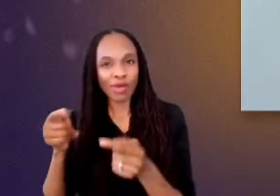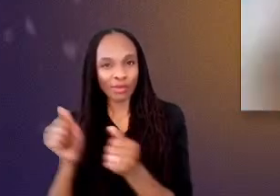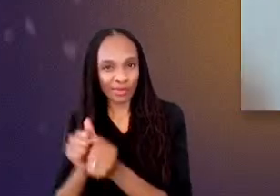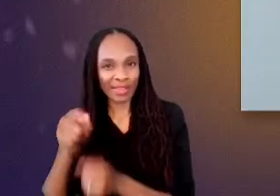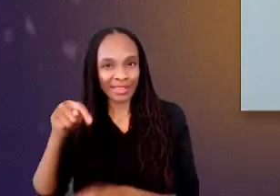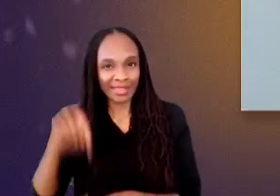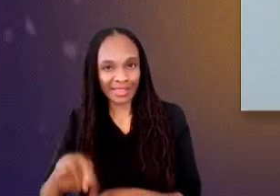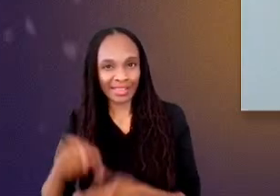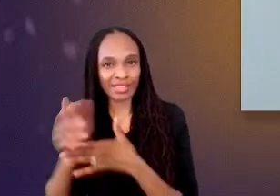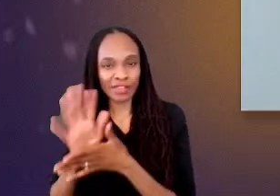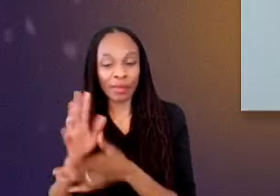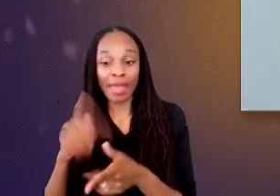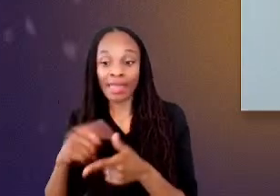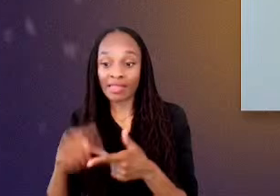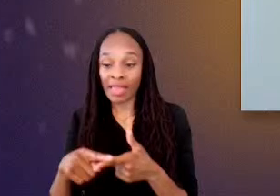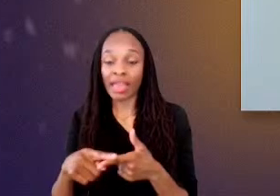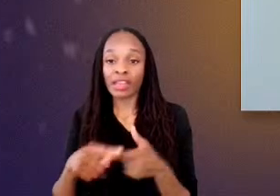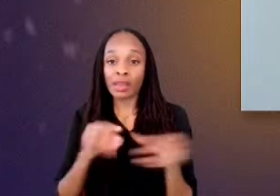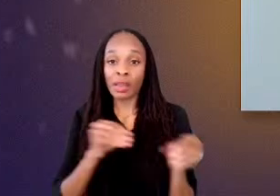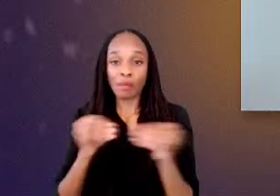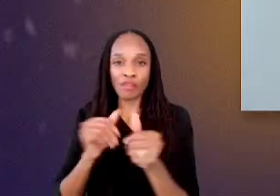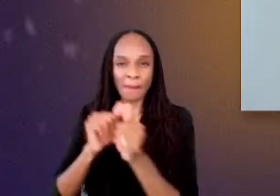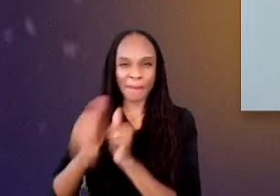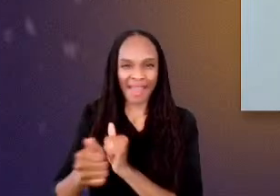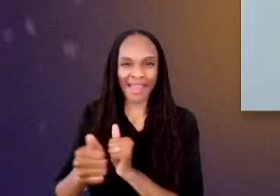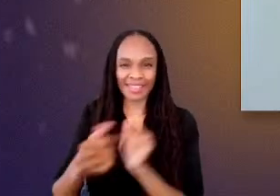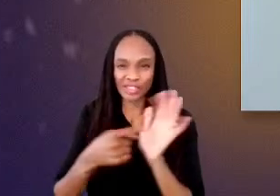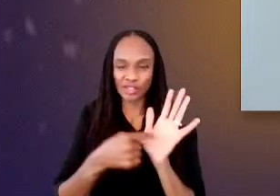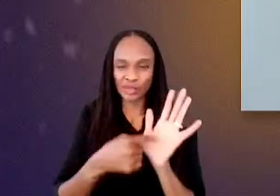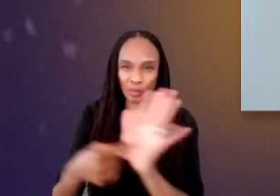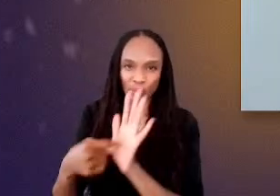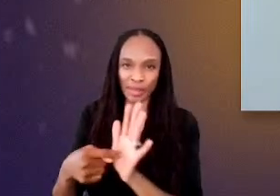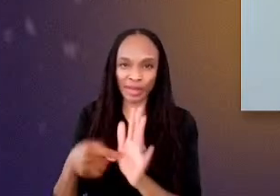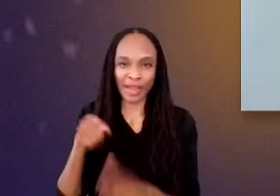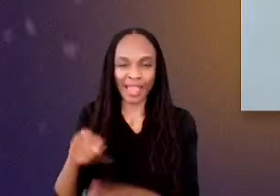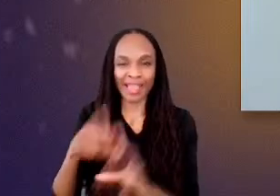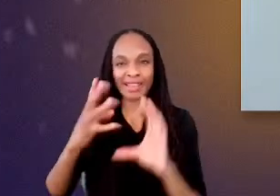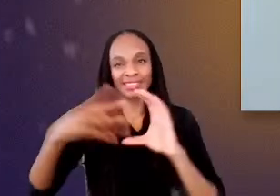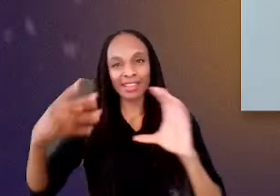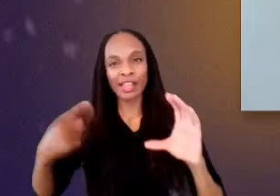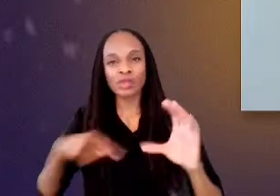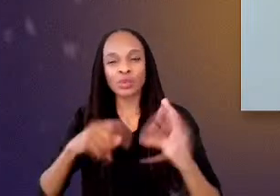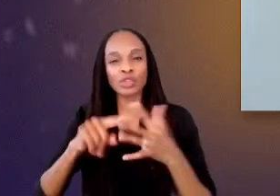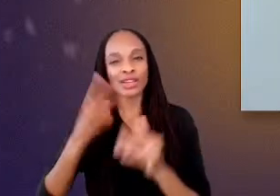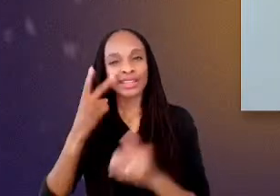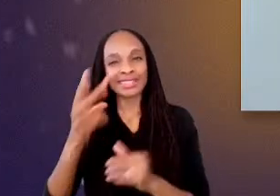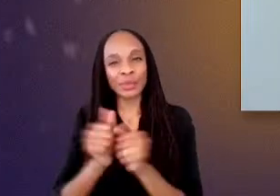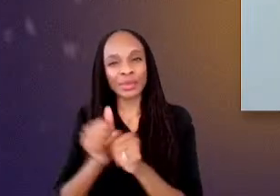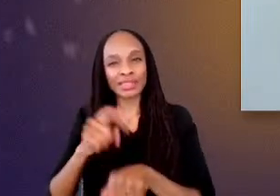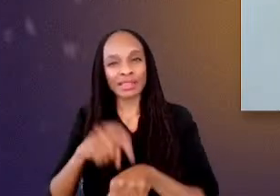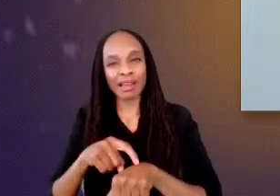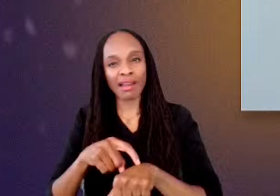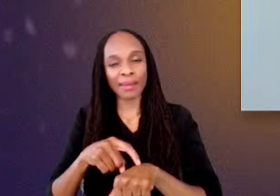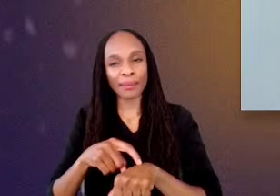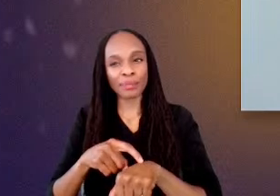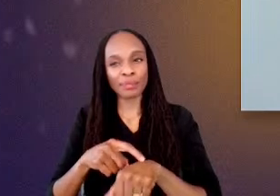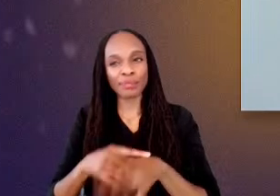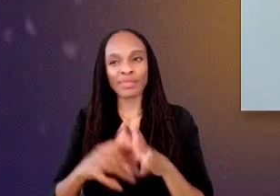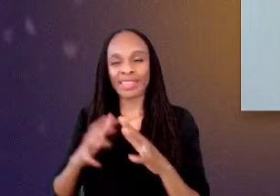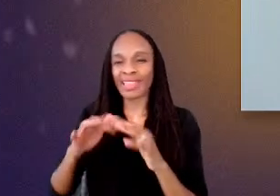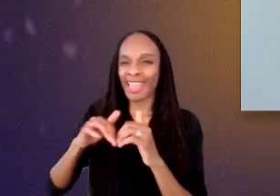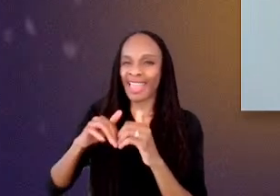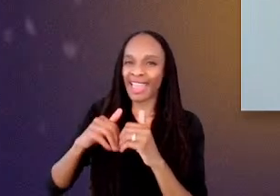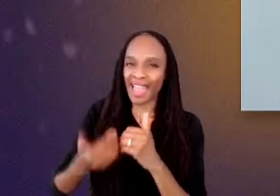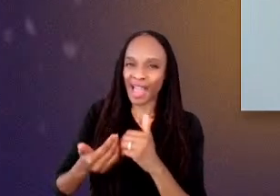And then moving past the premiere at Sundance, I think we started to see over time how it being a film